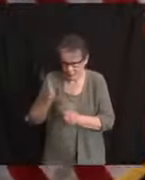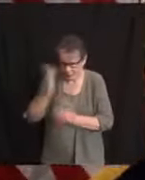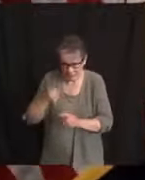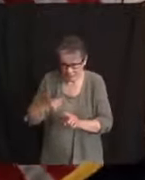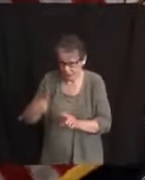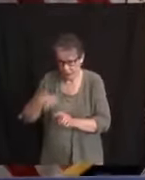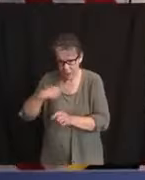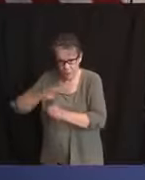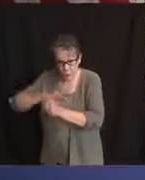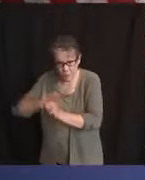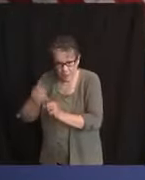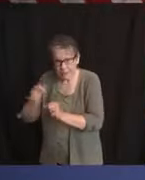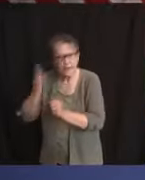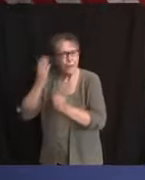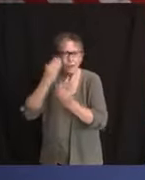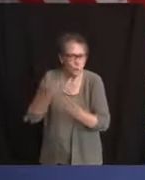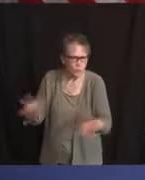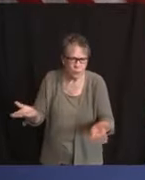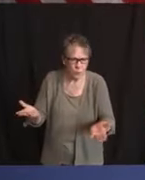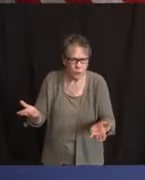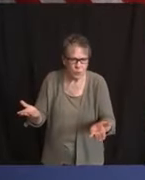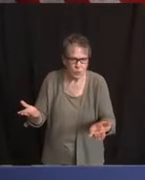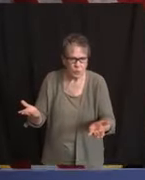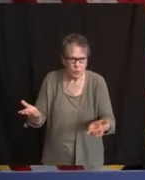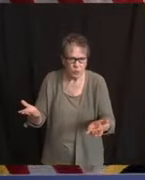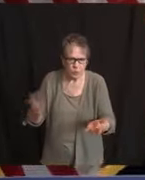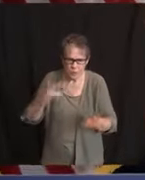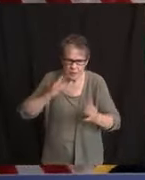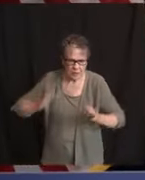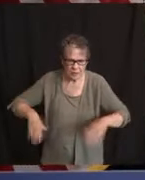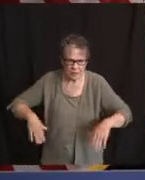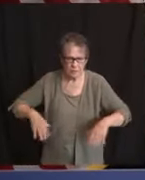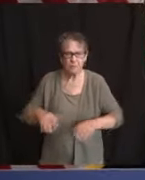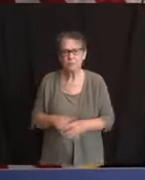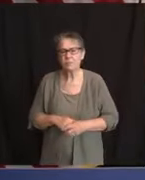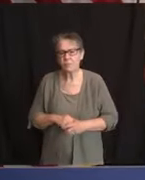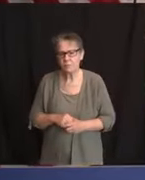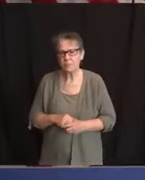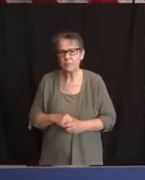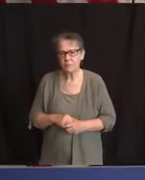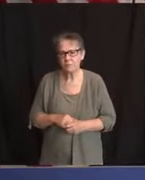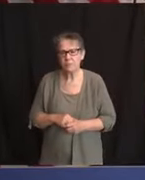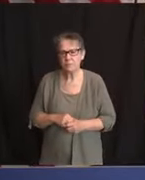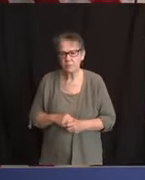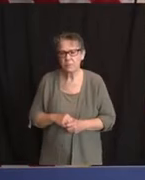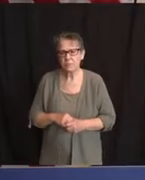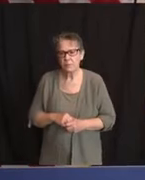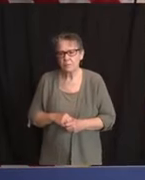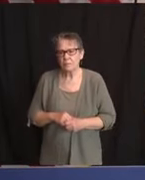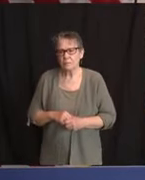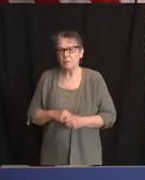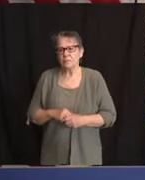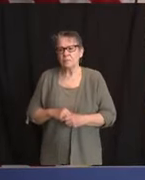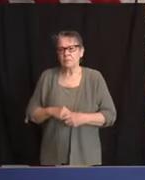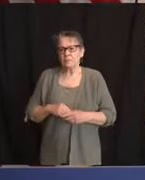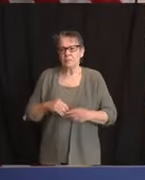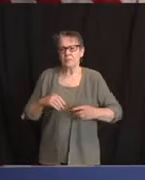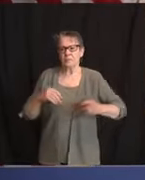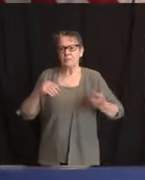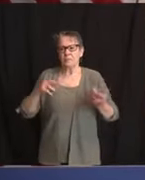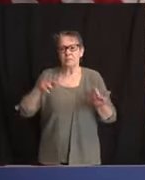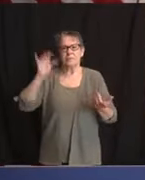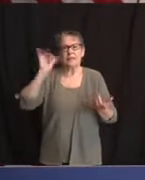Yeah, listen, I consider Senator O'Scanlan a good guy and a good friend, but I have to remind, we both live in